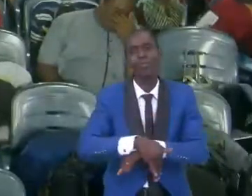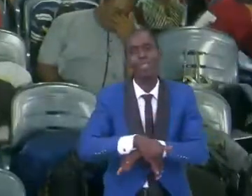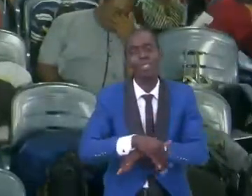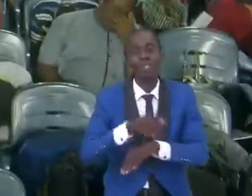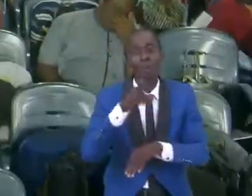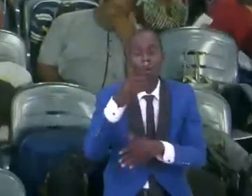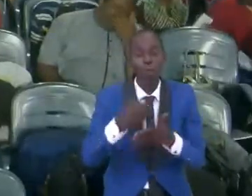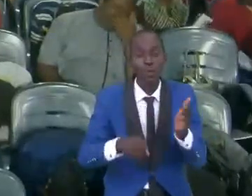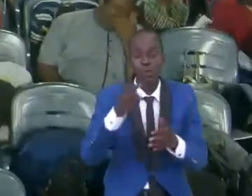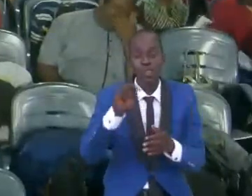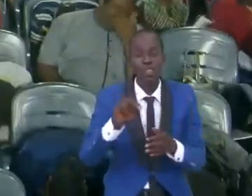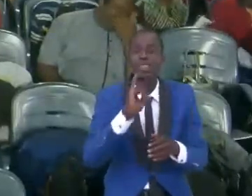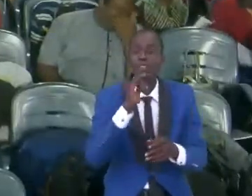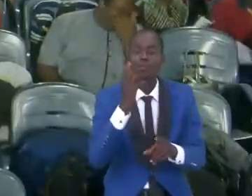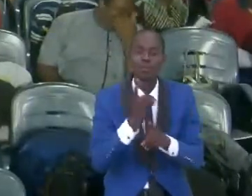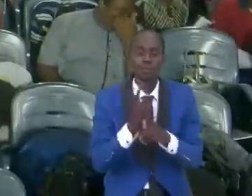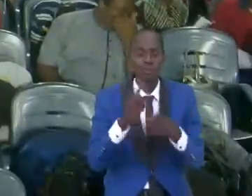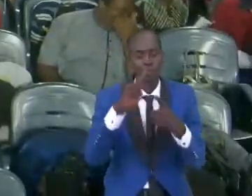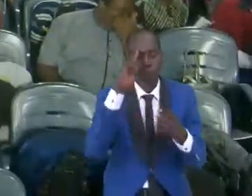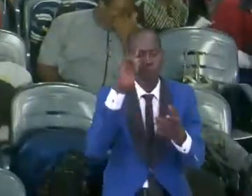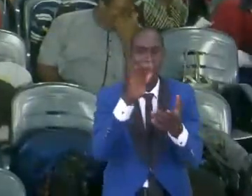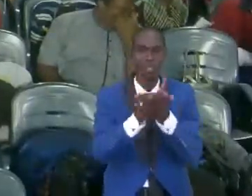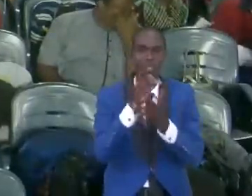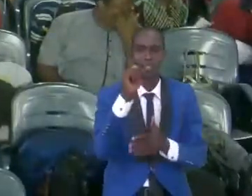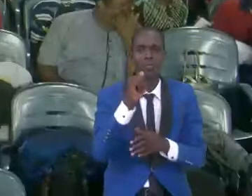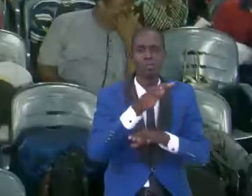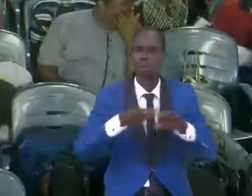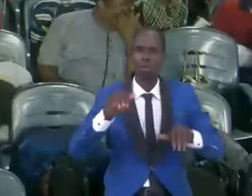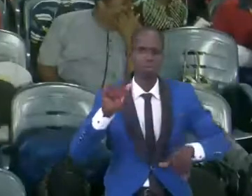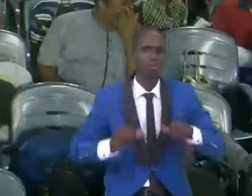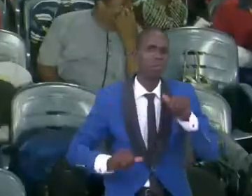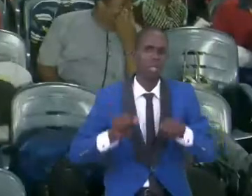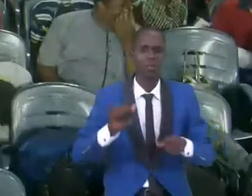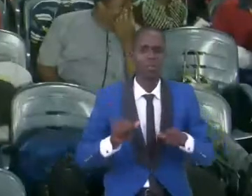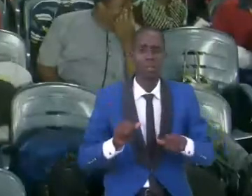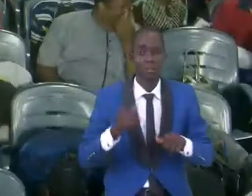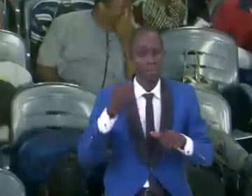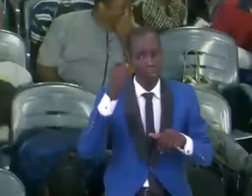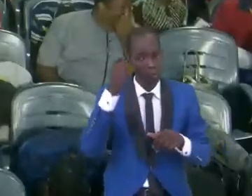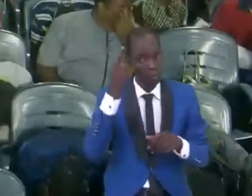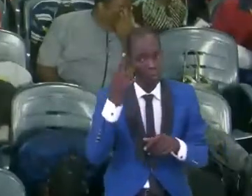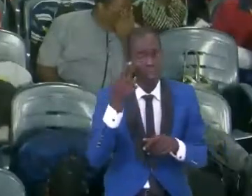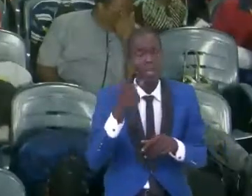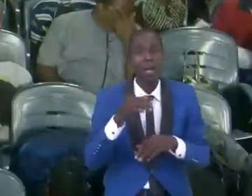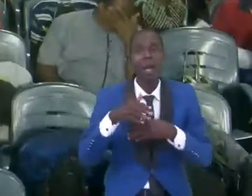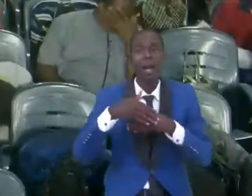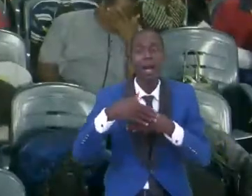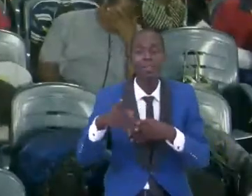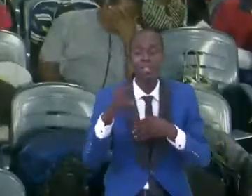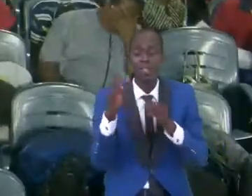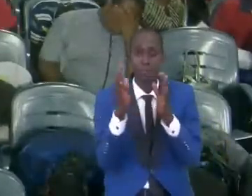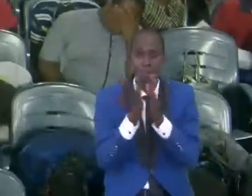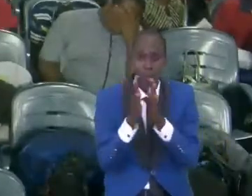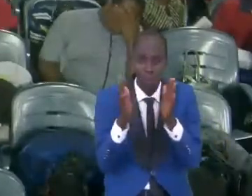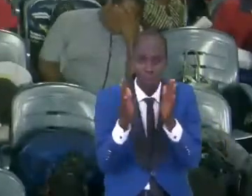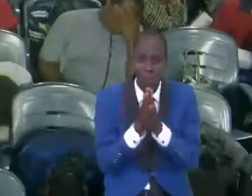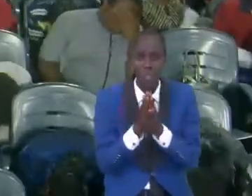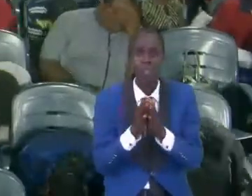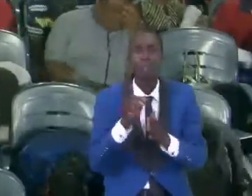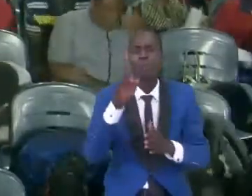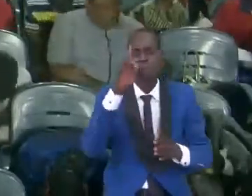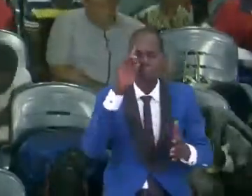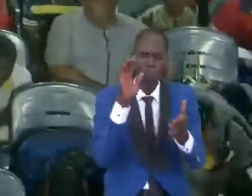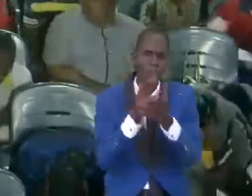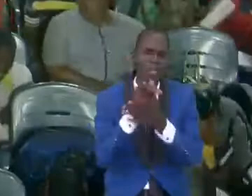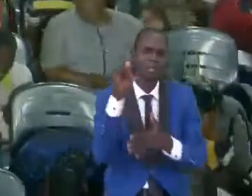Thank you very much. Thank you very much. Now it is time for your miracle. You rise up.